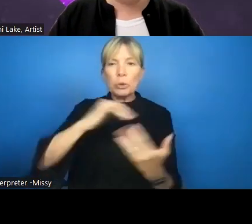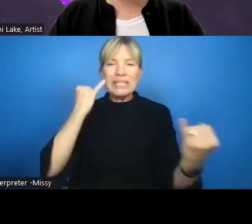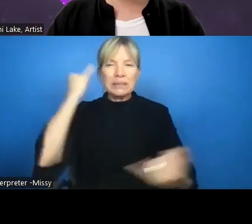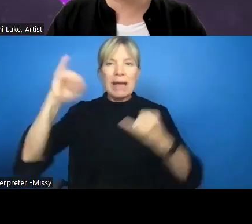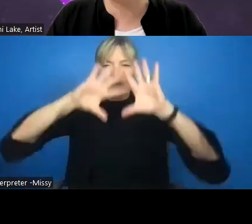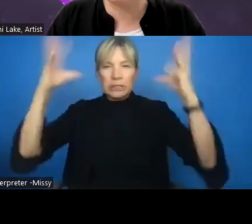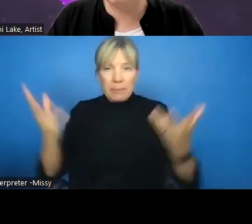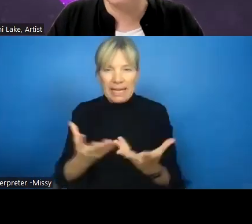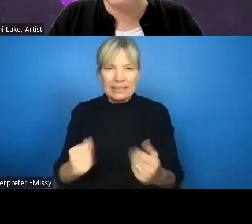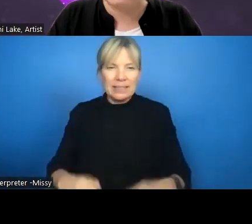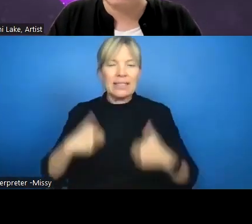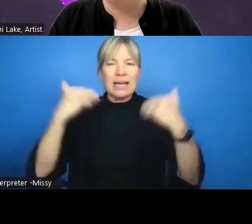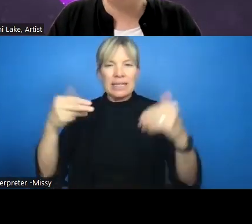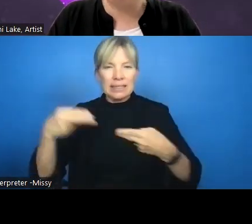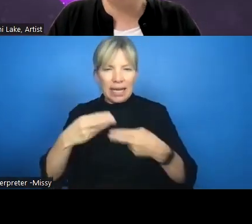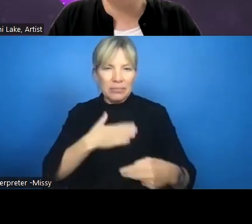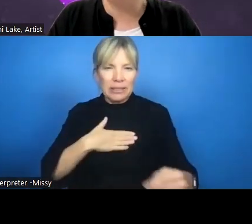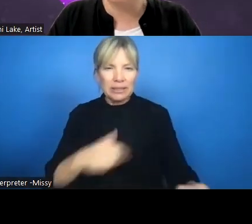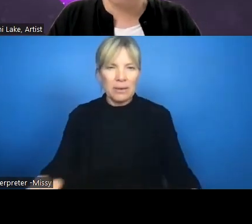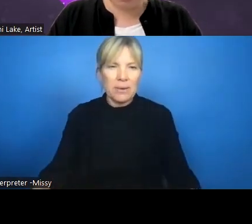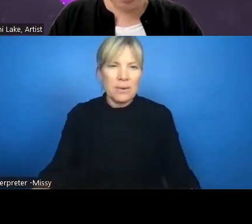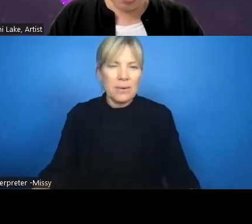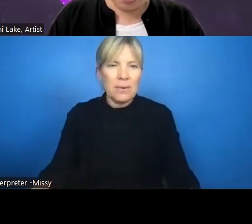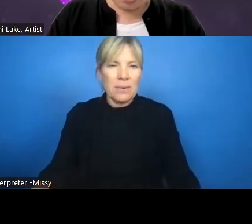space. Next slide, please.